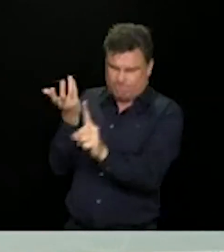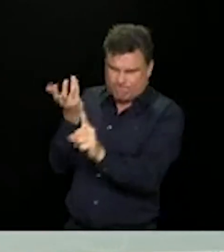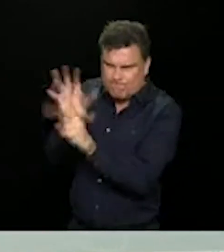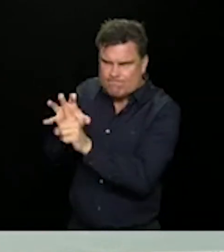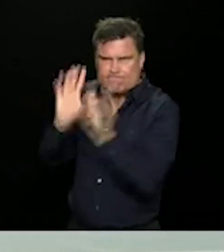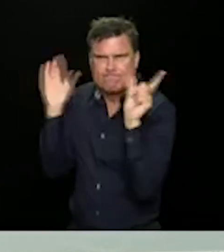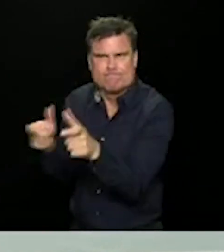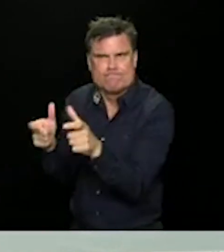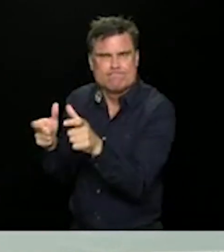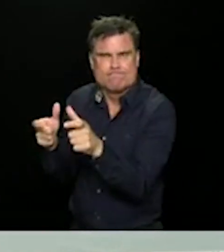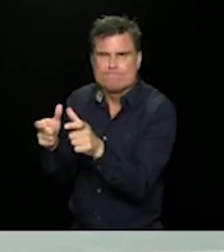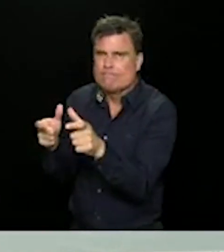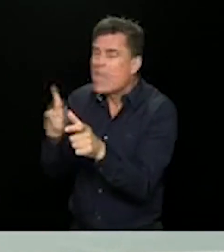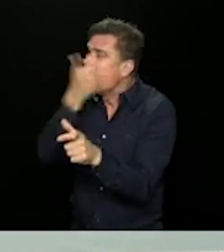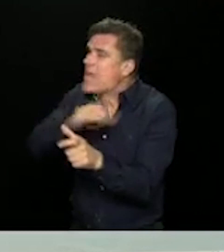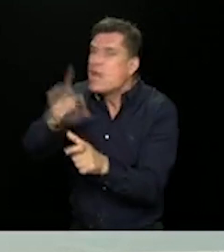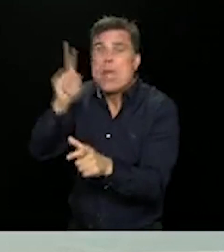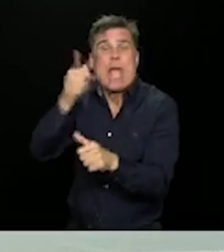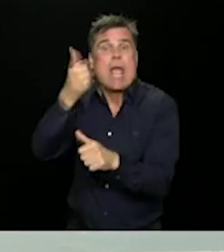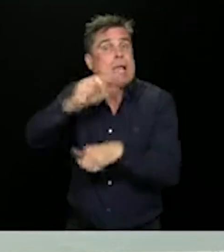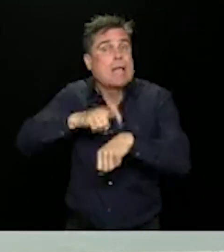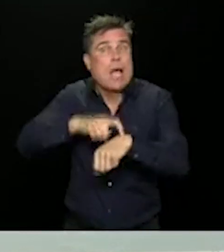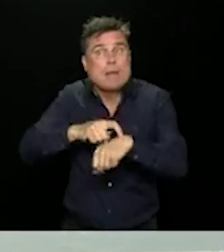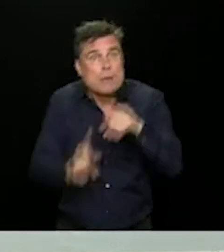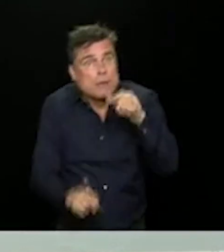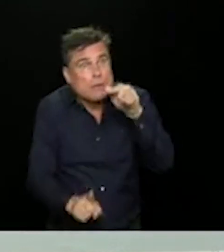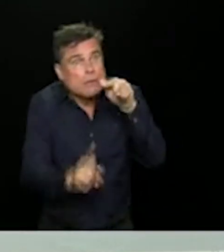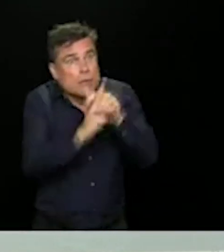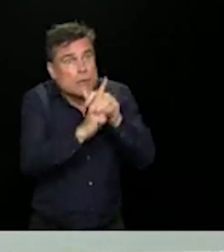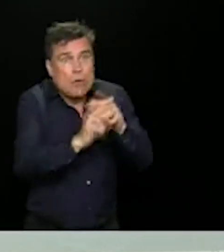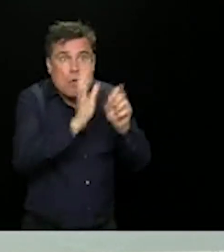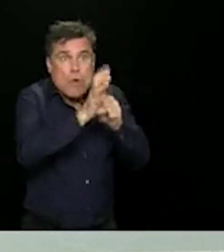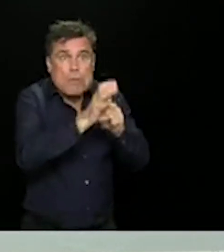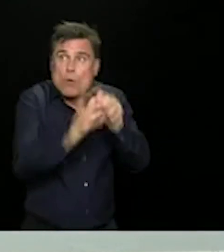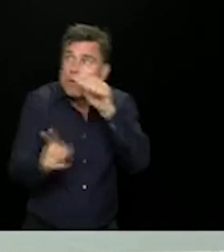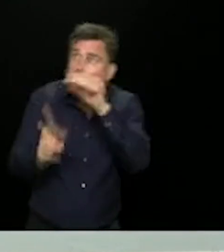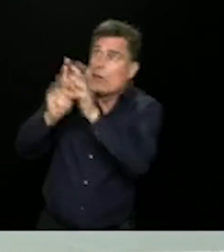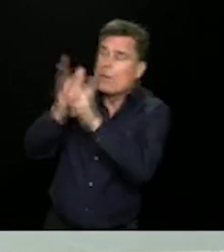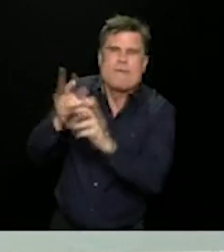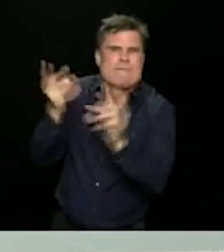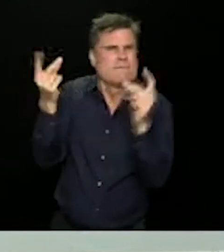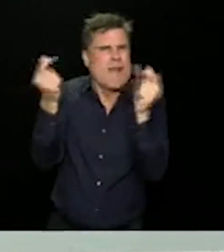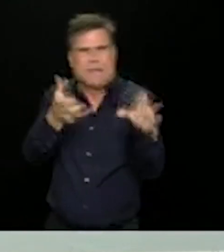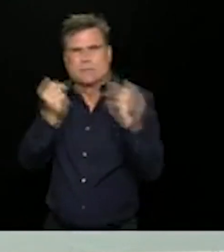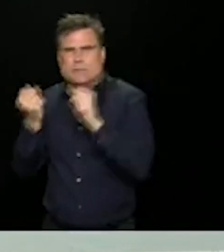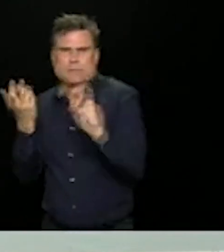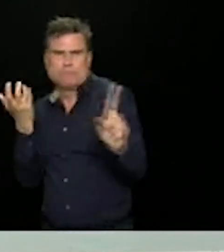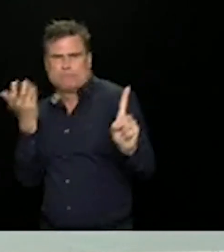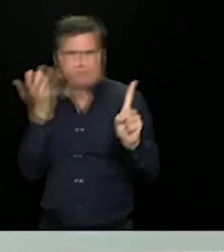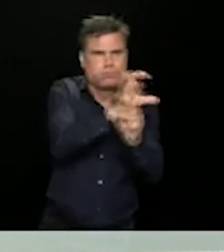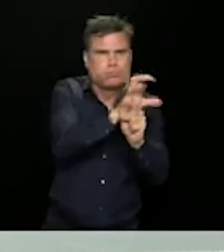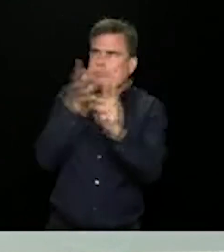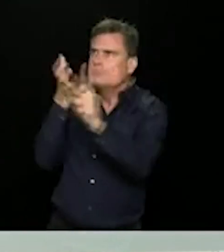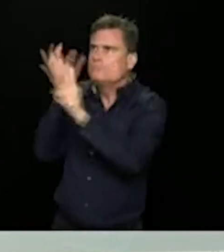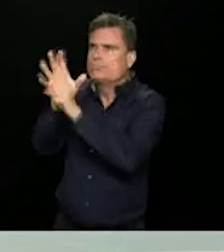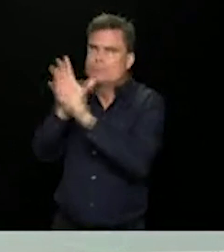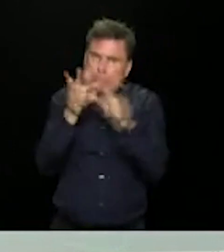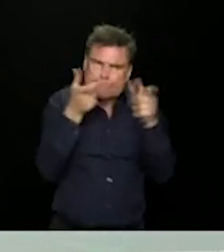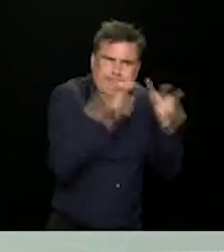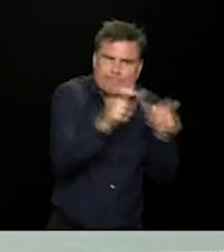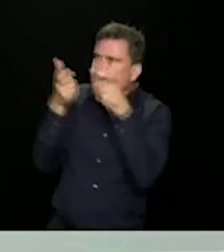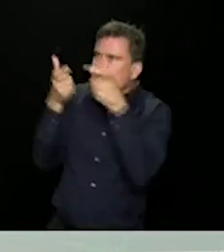them, not intentionally, of course, but because this virus is in many different places around the world. So we need